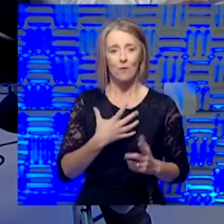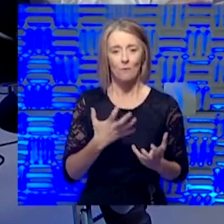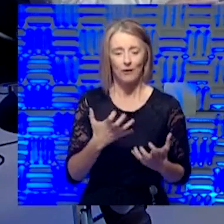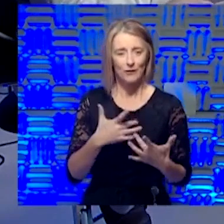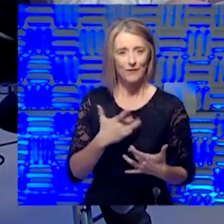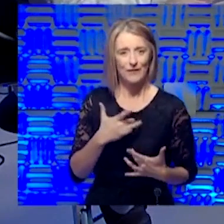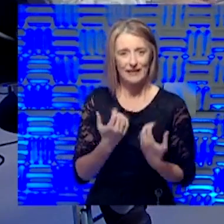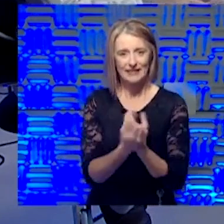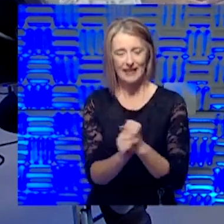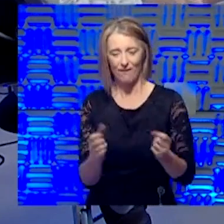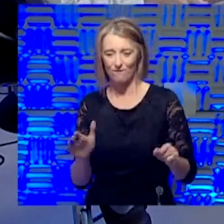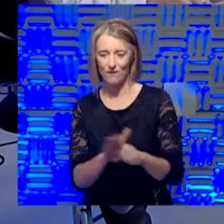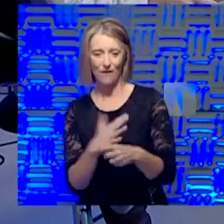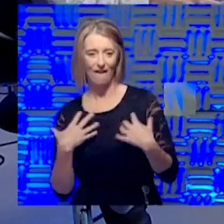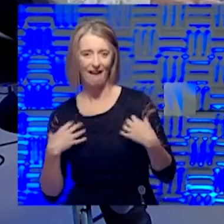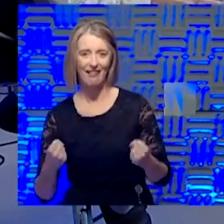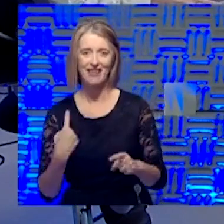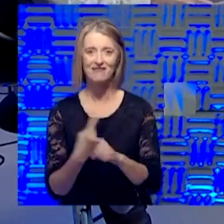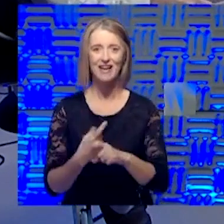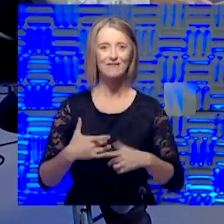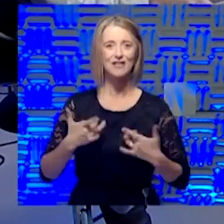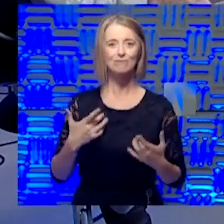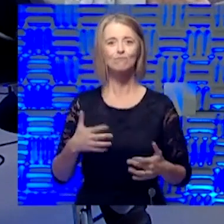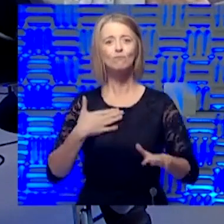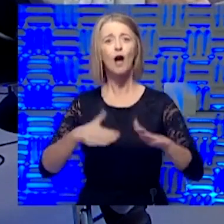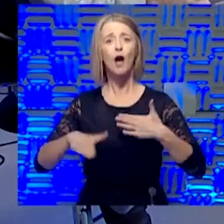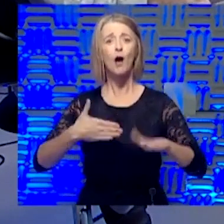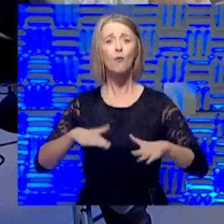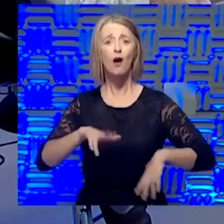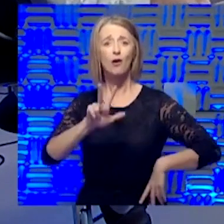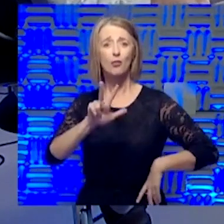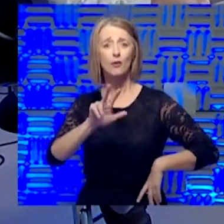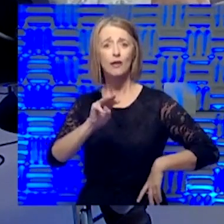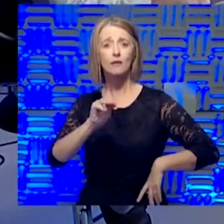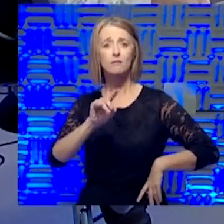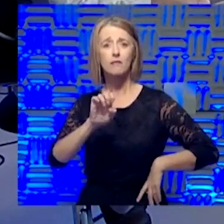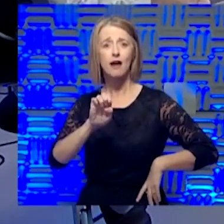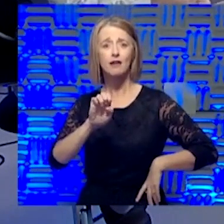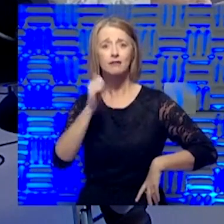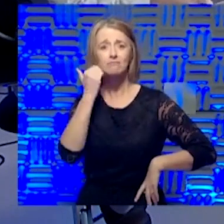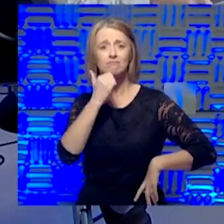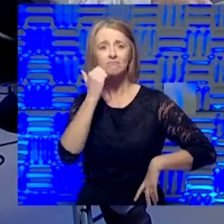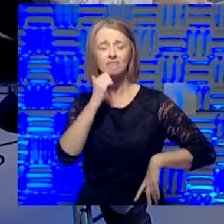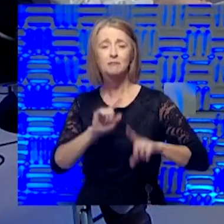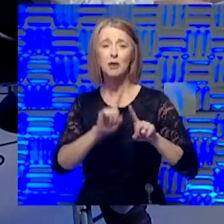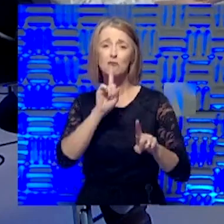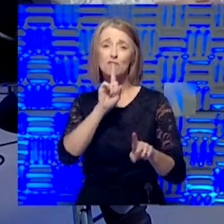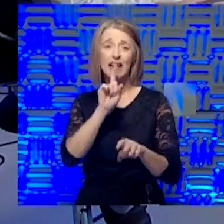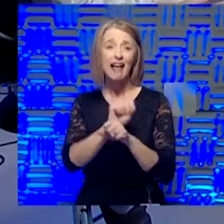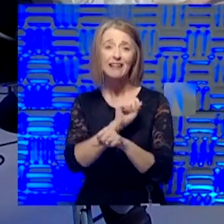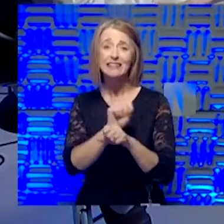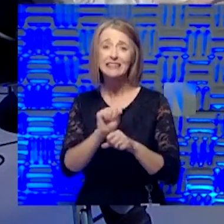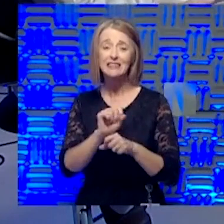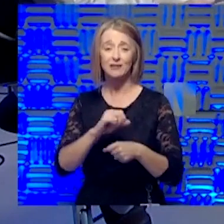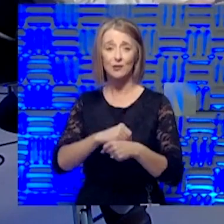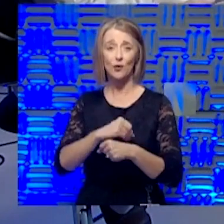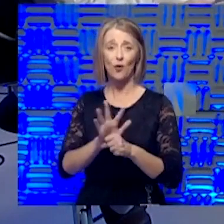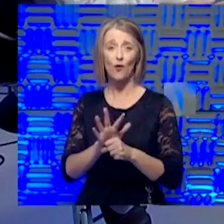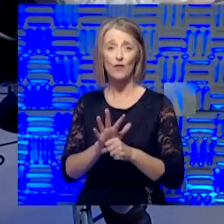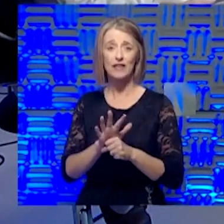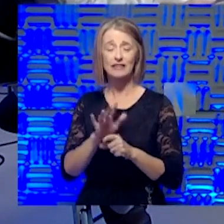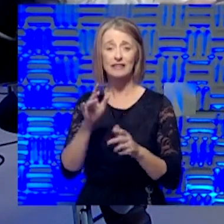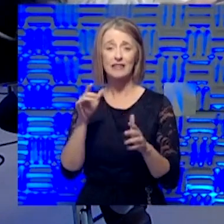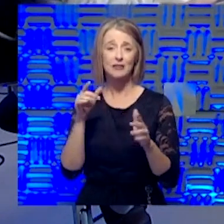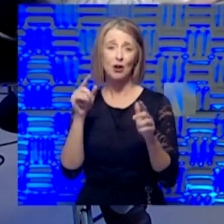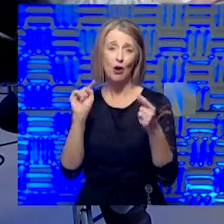if we think we're totally healthy. Yeah. I walk about 3 miles a day, but the reality is COVID-19 can take down healthy people